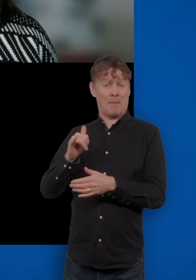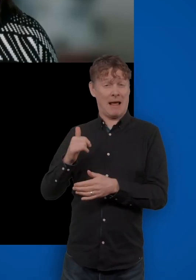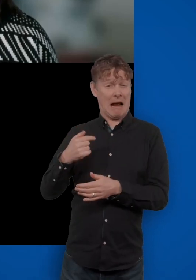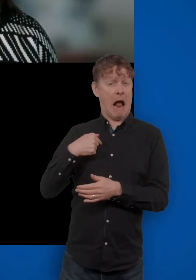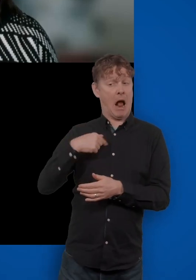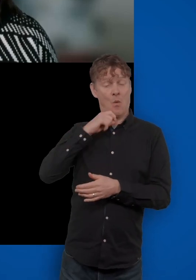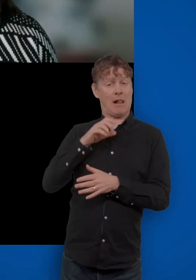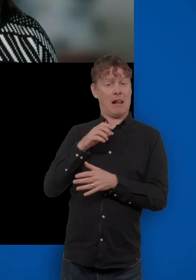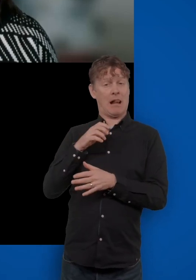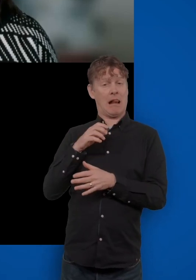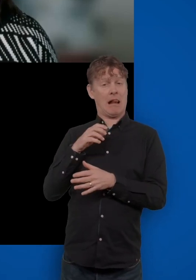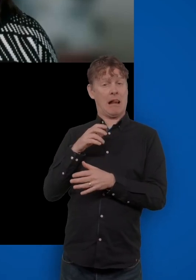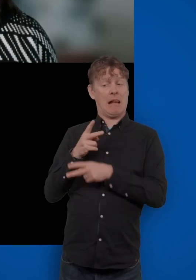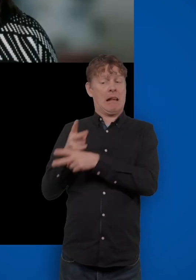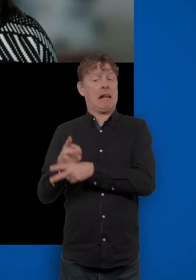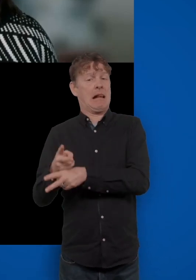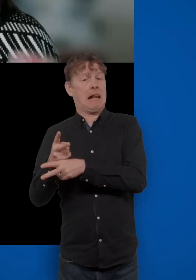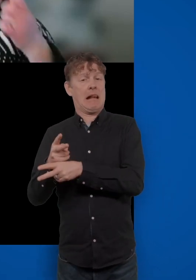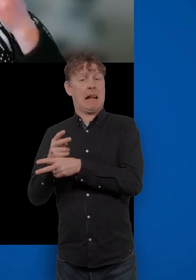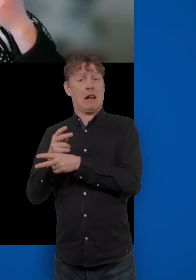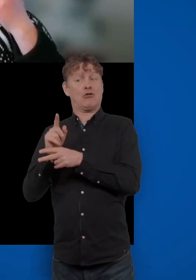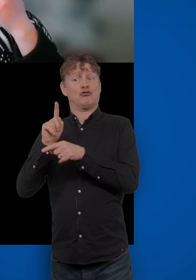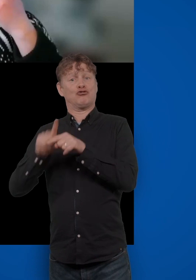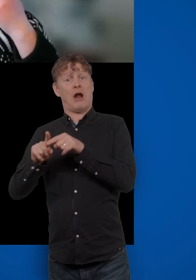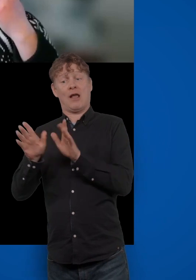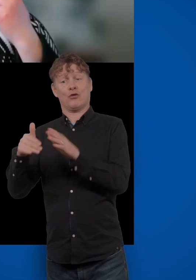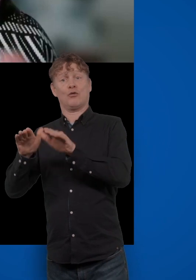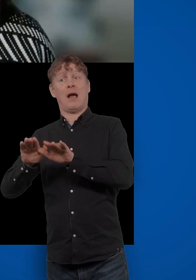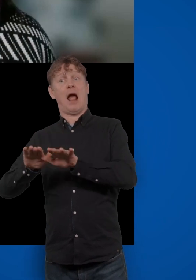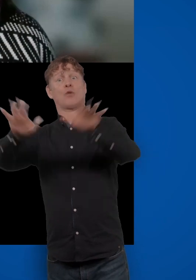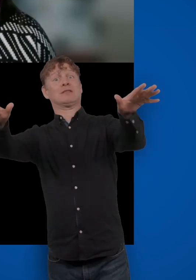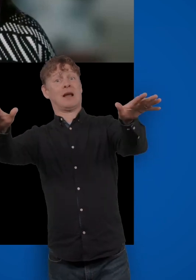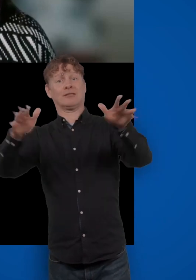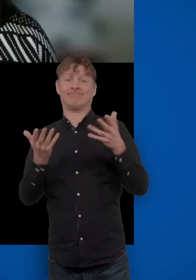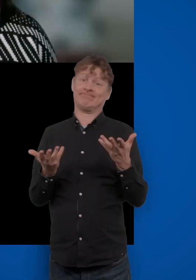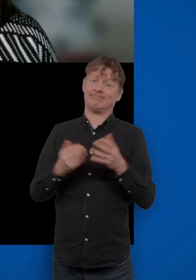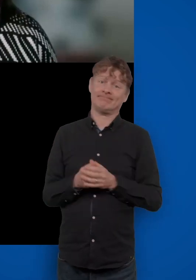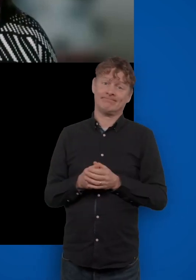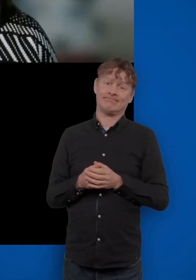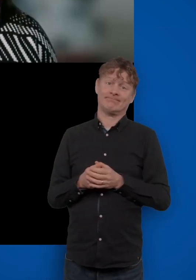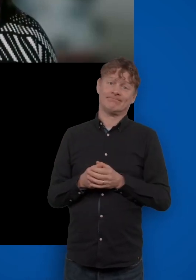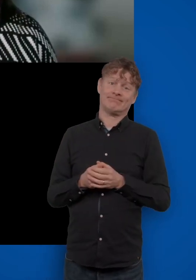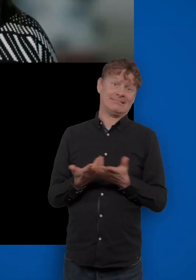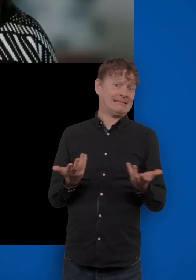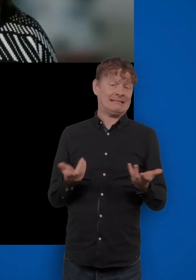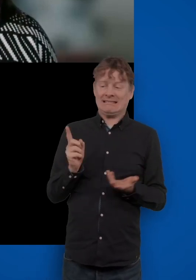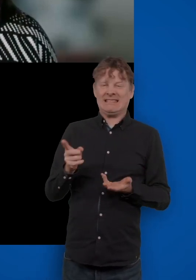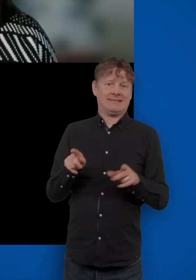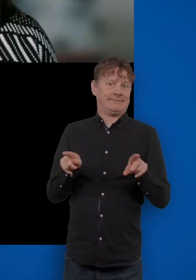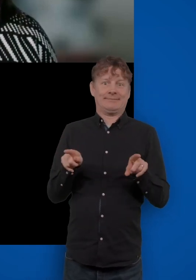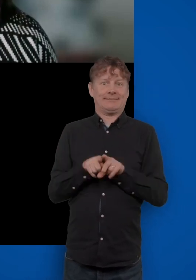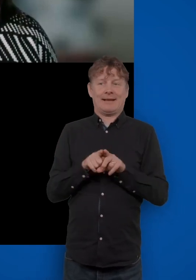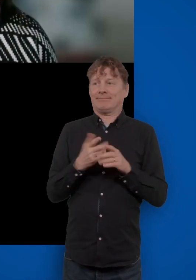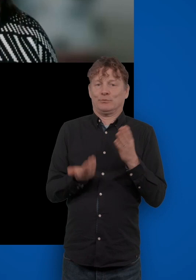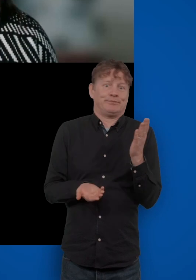under my wing and see if I can find a way to get it to live outside of CREDS. But that it's an